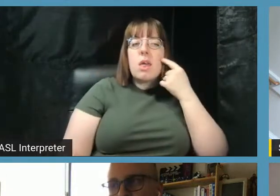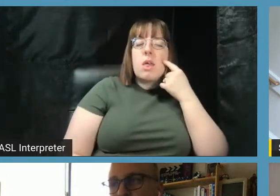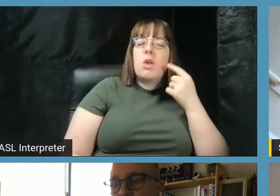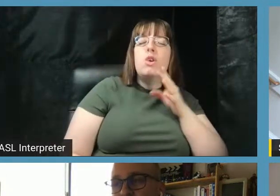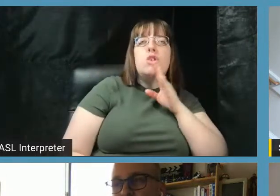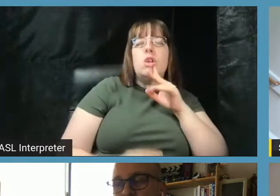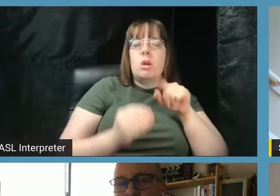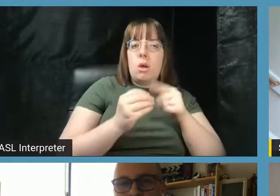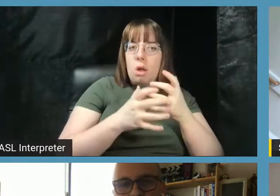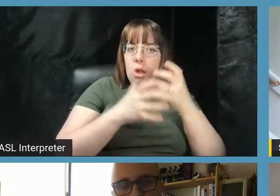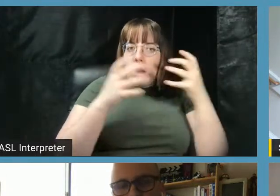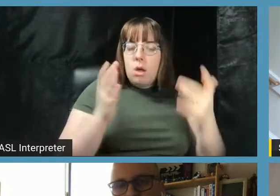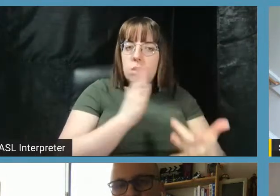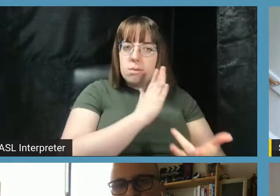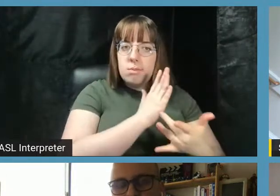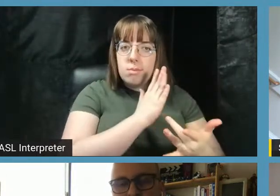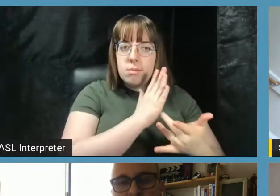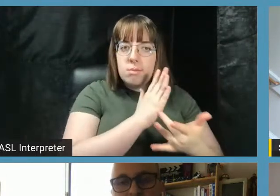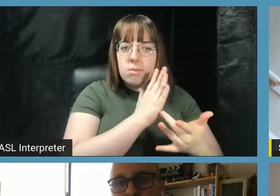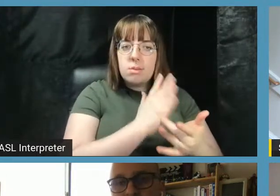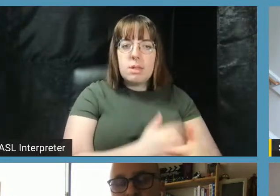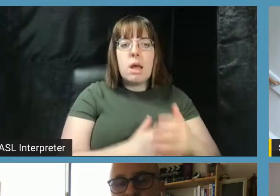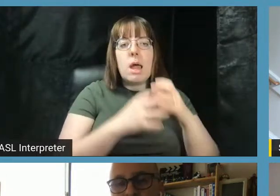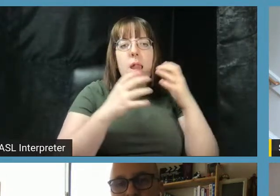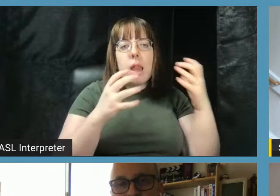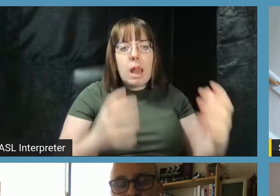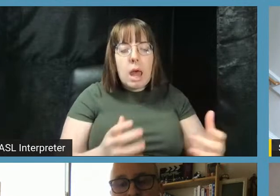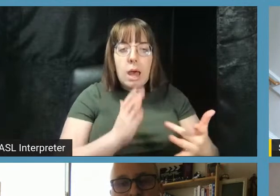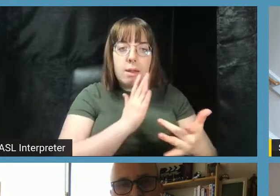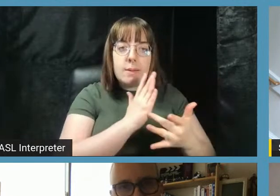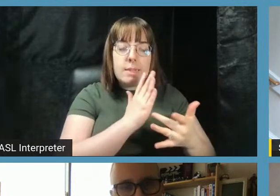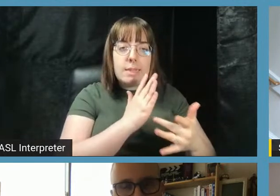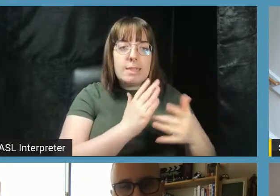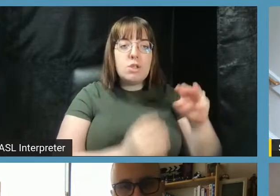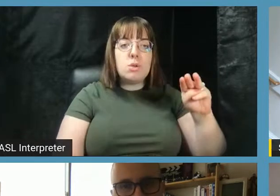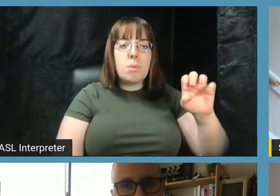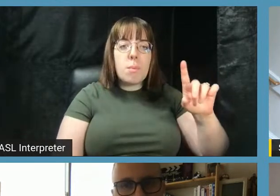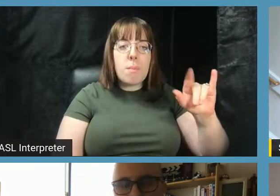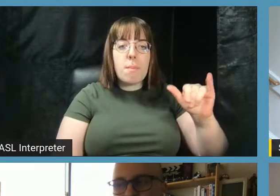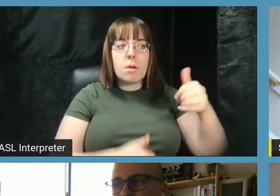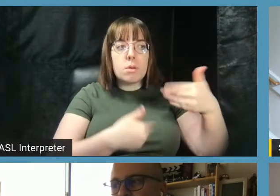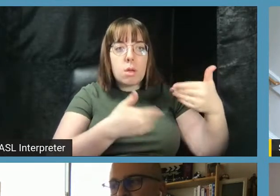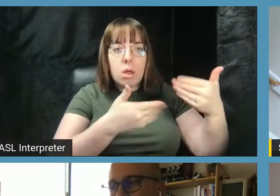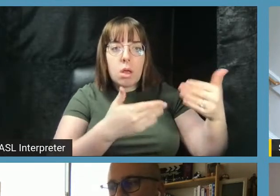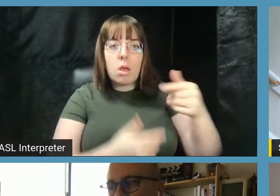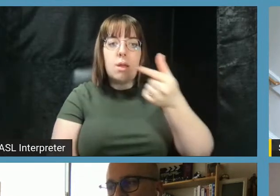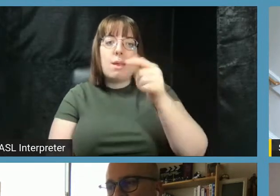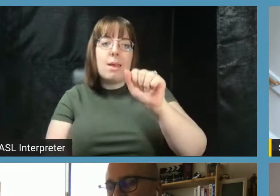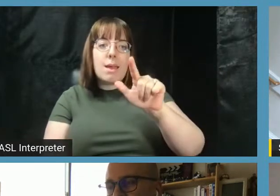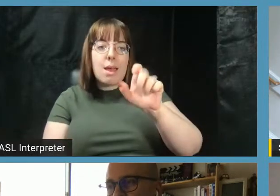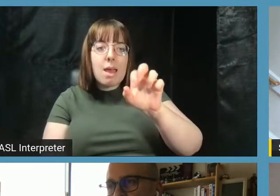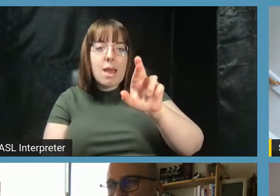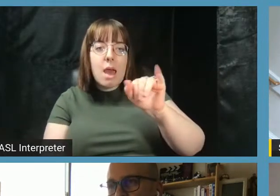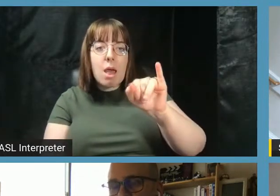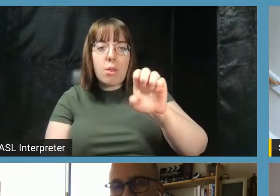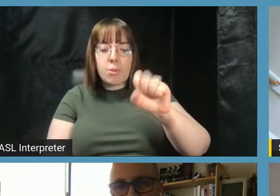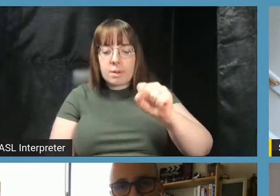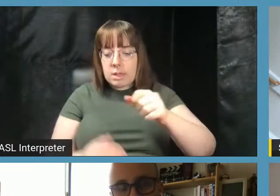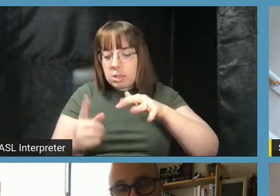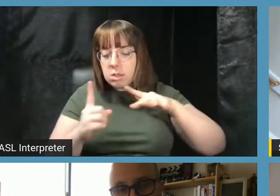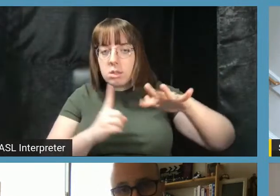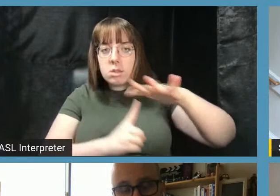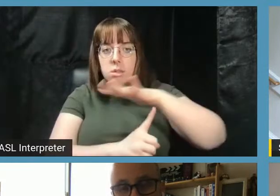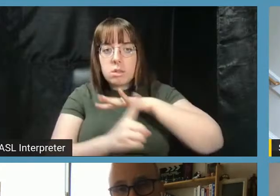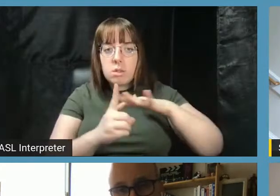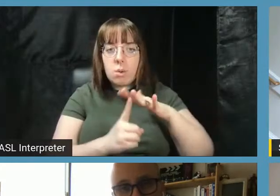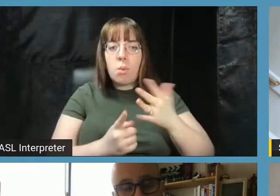web. There's an increasing amount of digital media being presented in galleries and on site. And so we just want to say